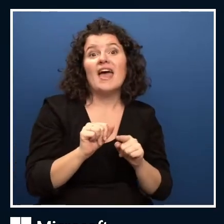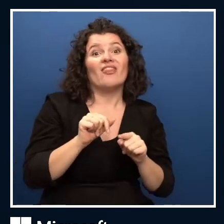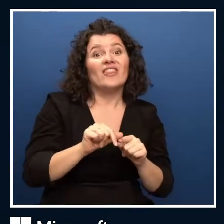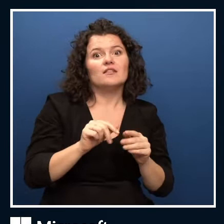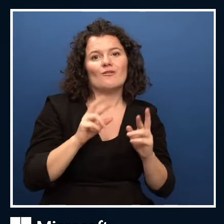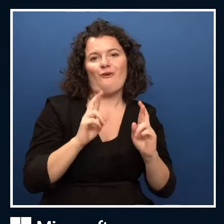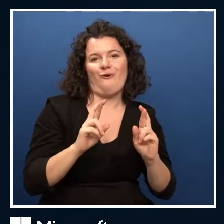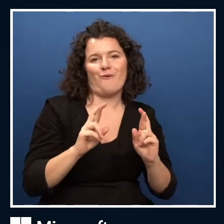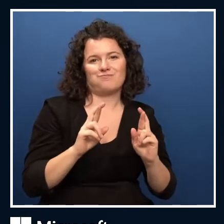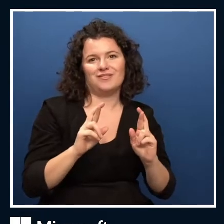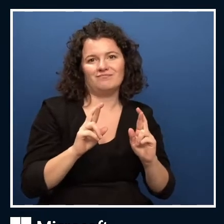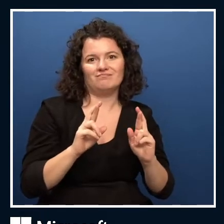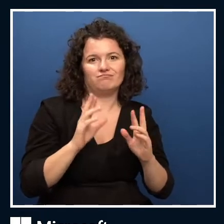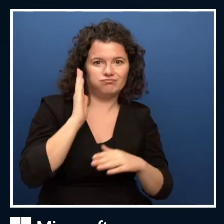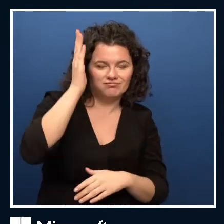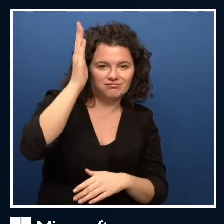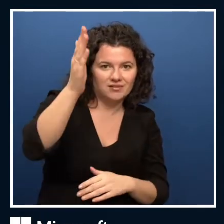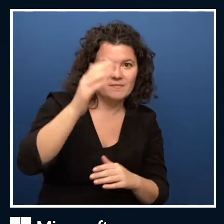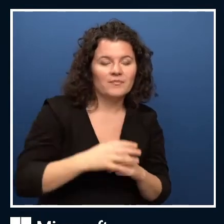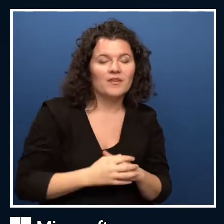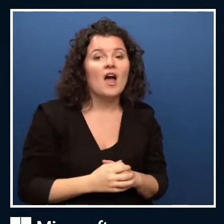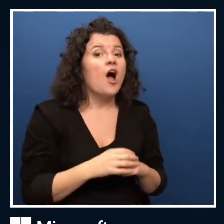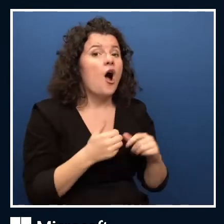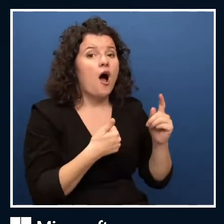The one problem is that the